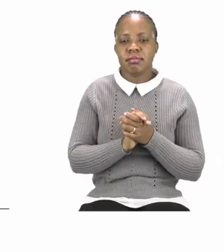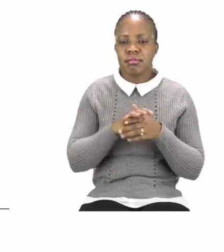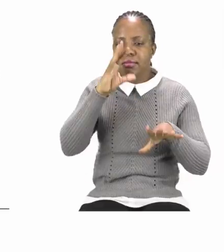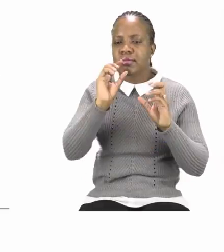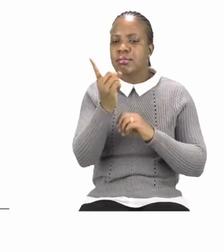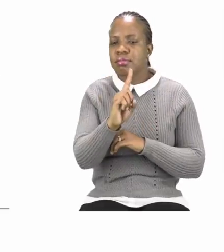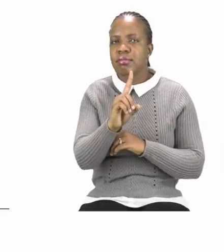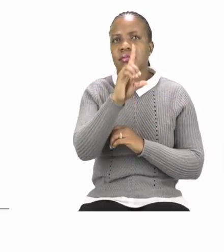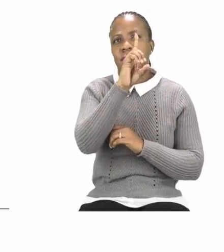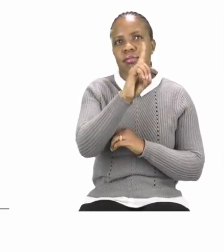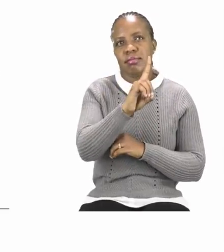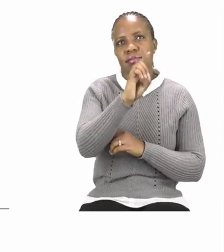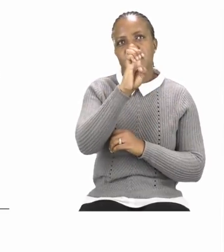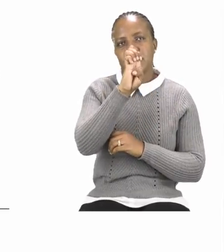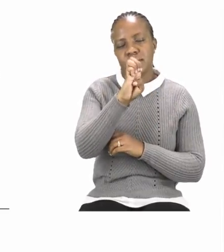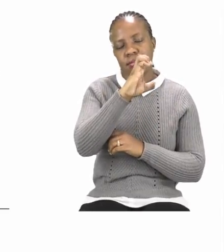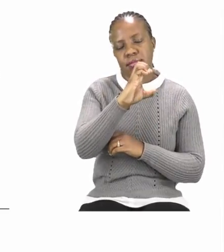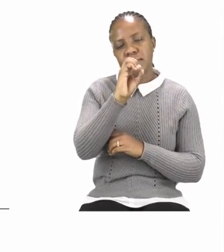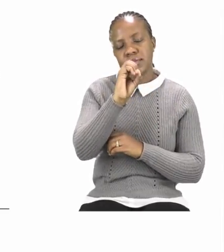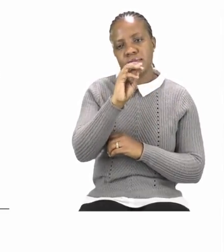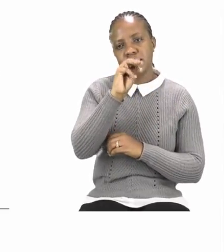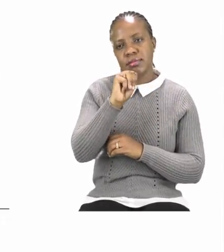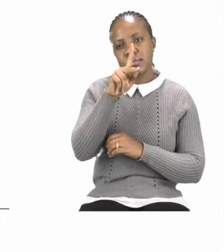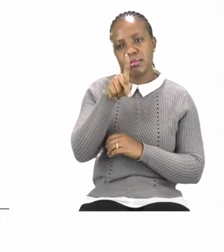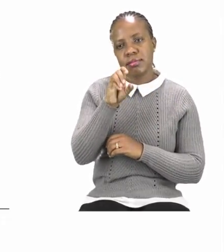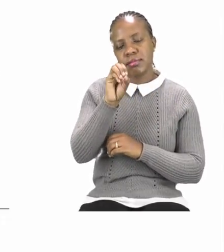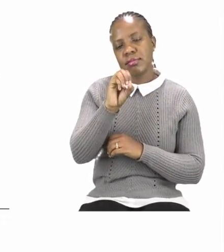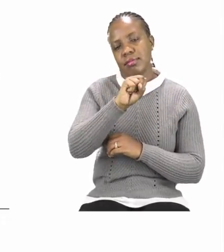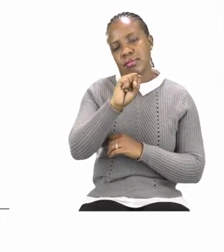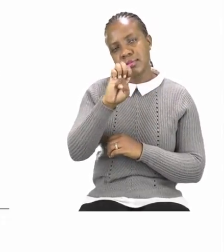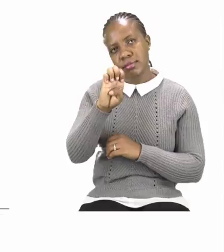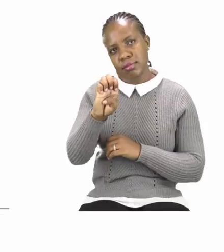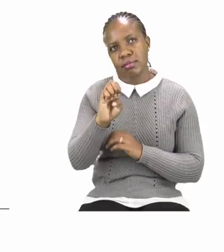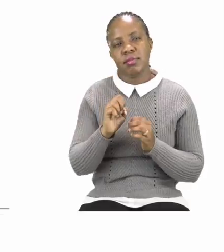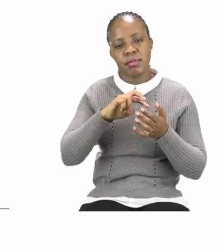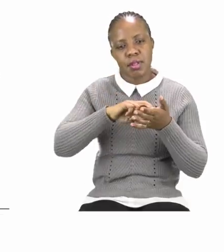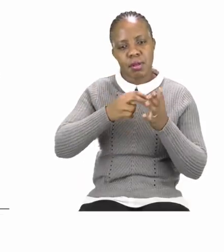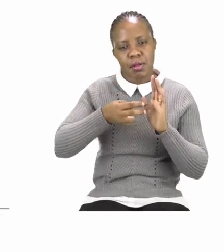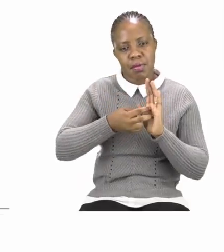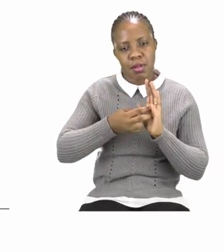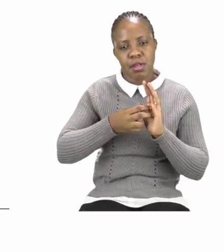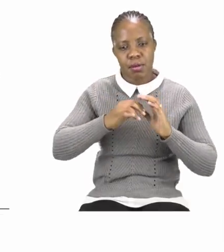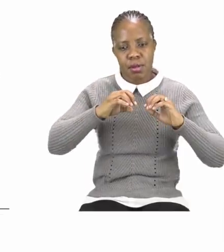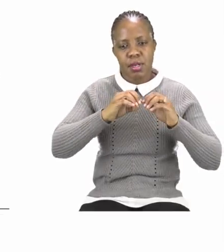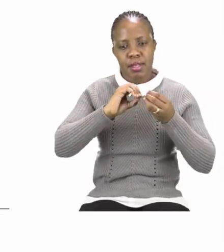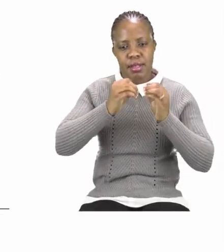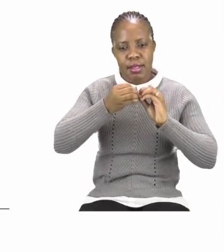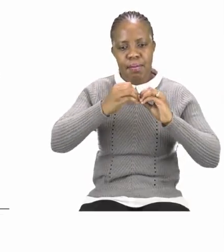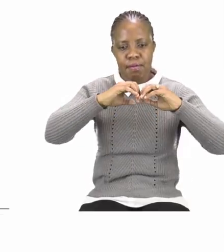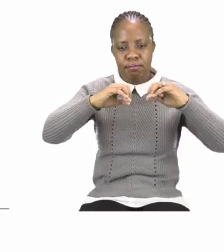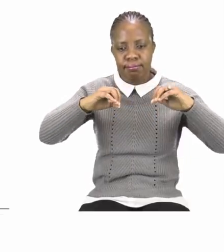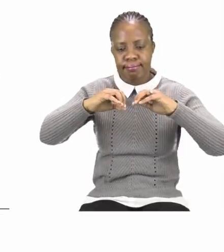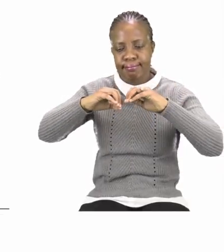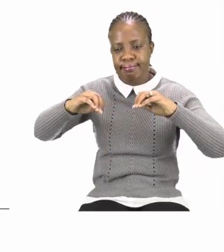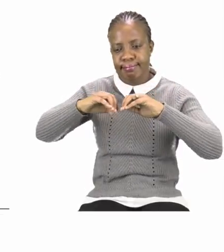decomposing, which means breaking down. Now, we are going to use the example they have given us to complete